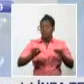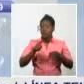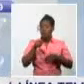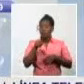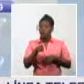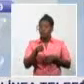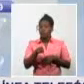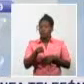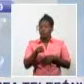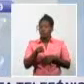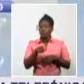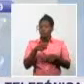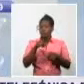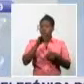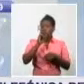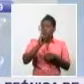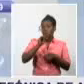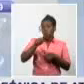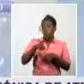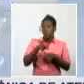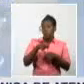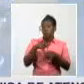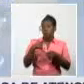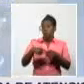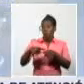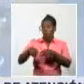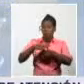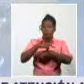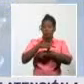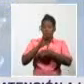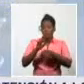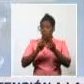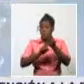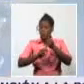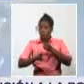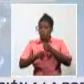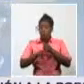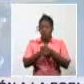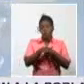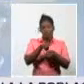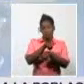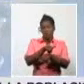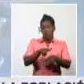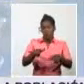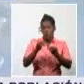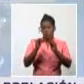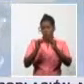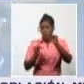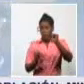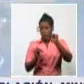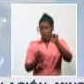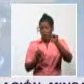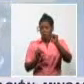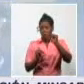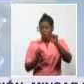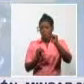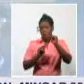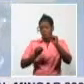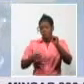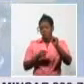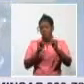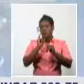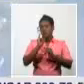11.7, Pinar del Río 8.6, Holguin 8.2, Artemisa 6